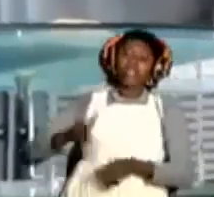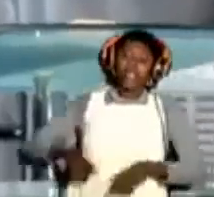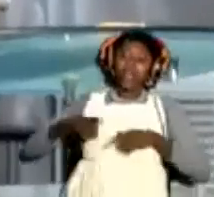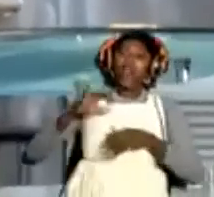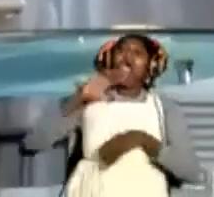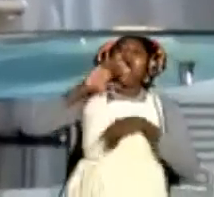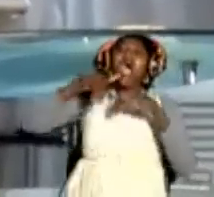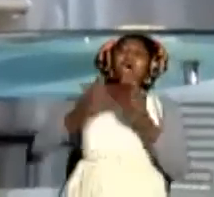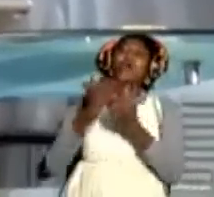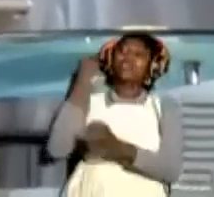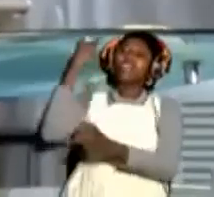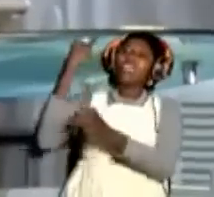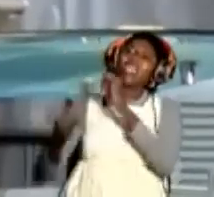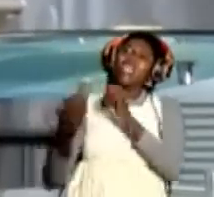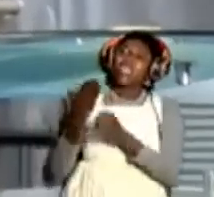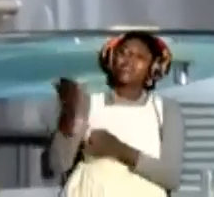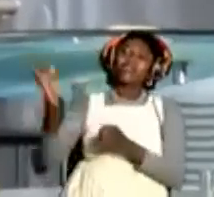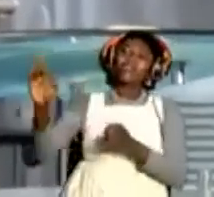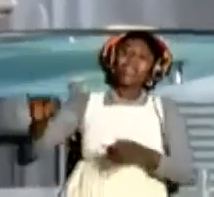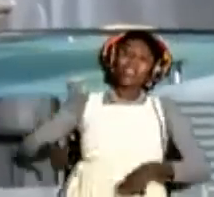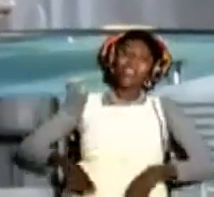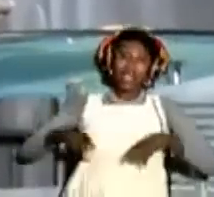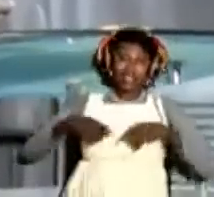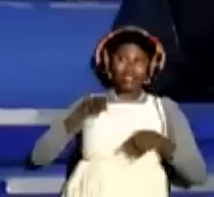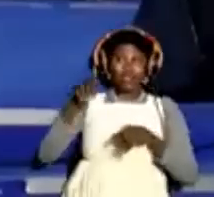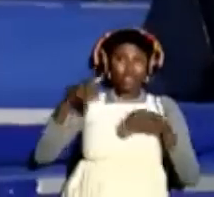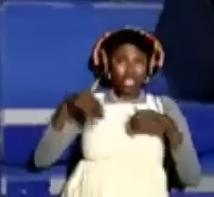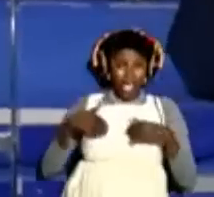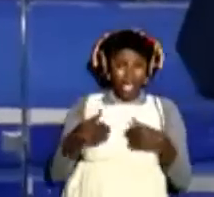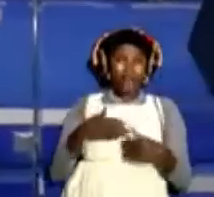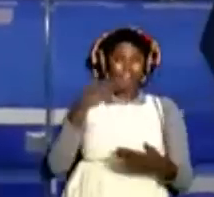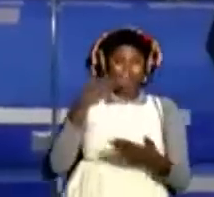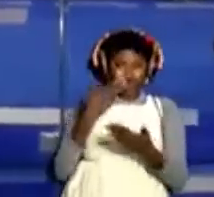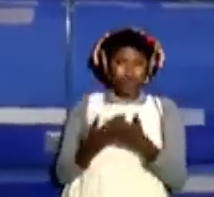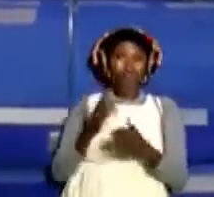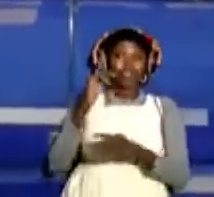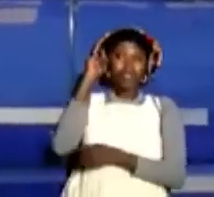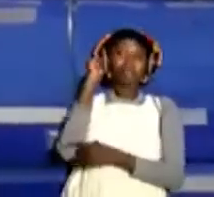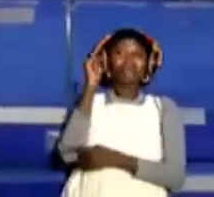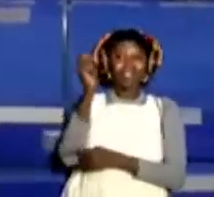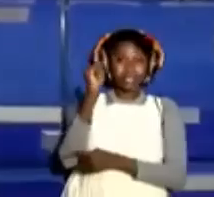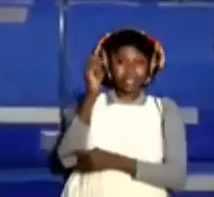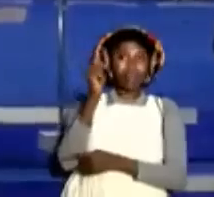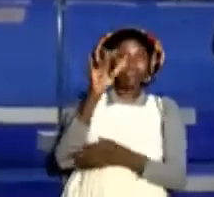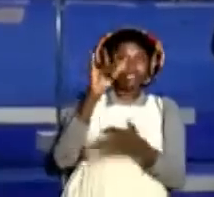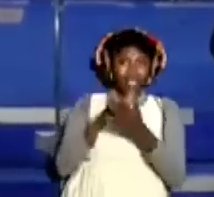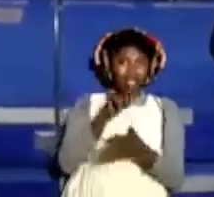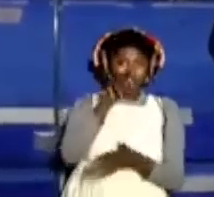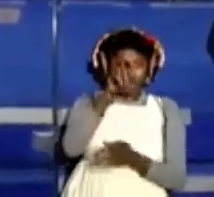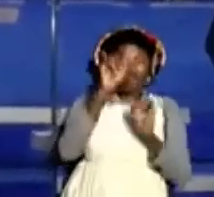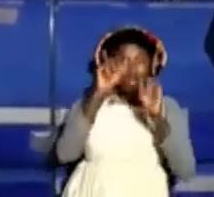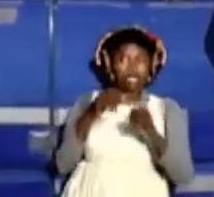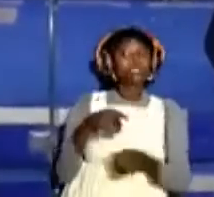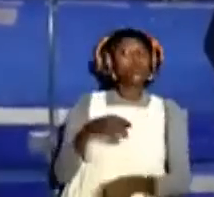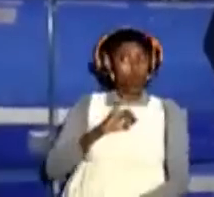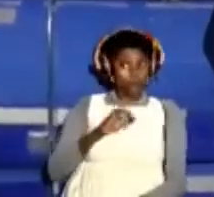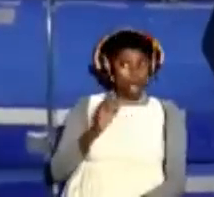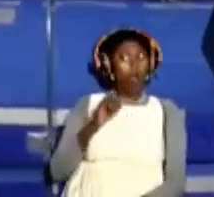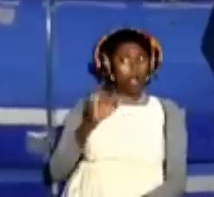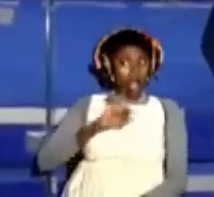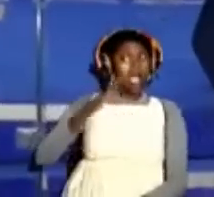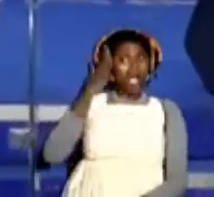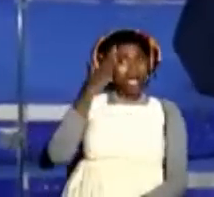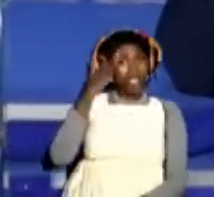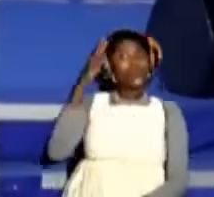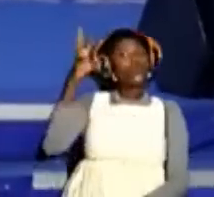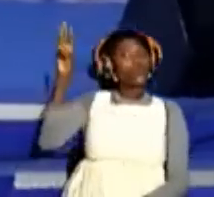ended? Do they have an enduring testimony for many years that we can say, I knew him. I knew him in